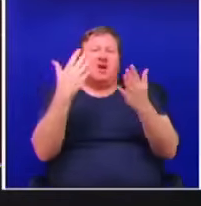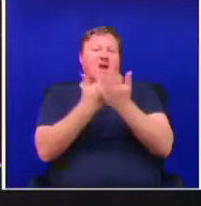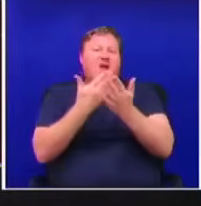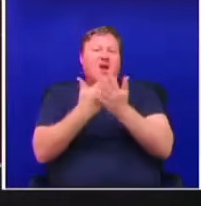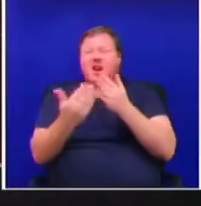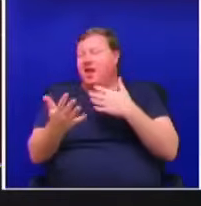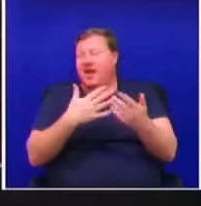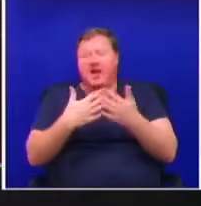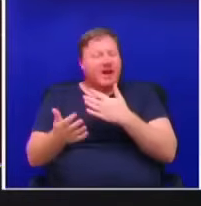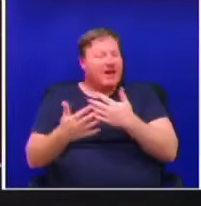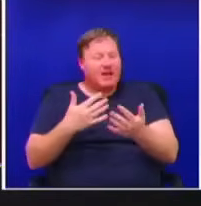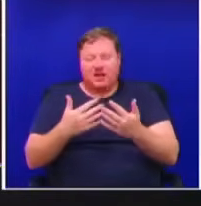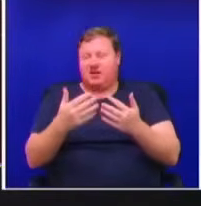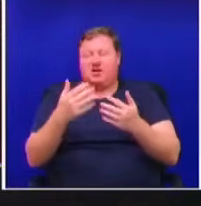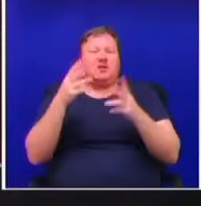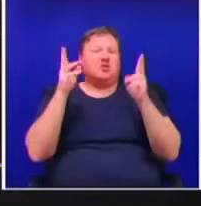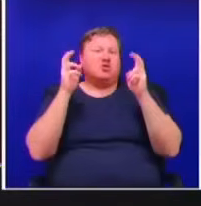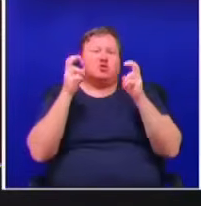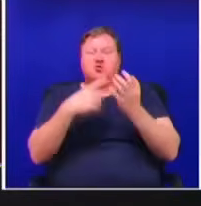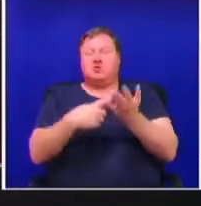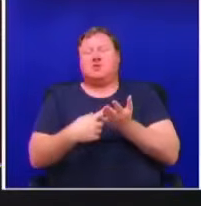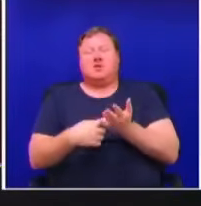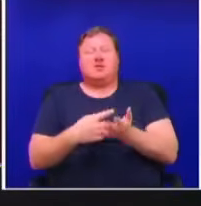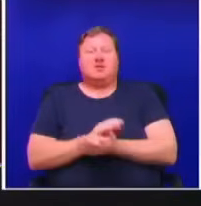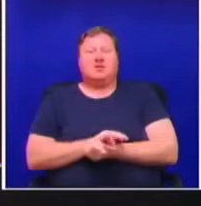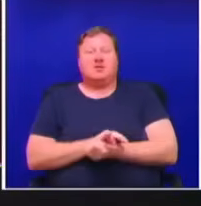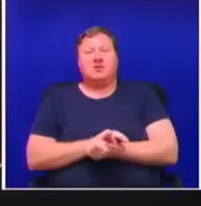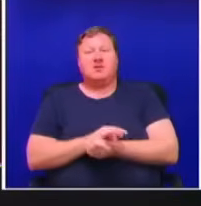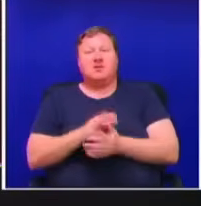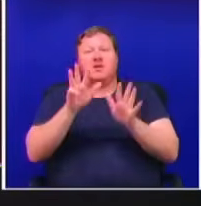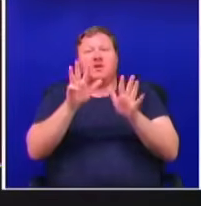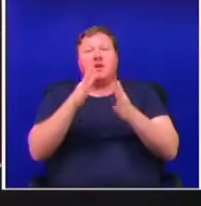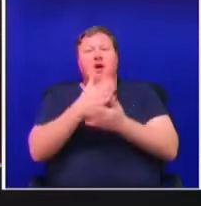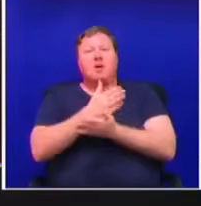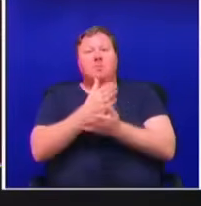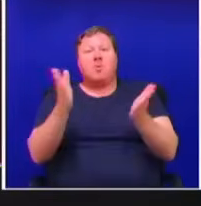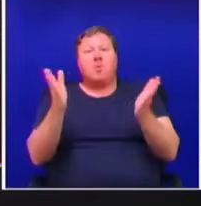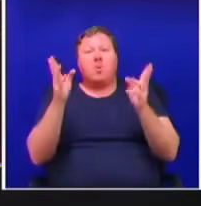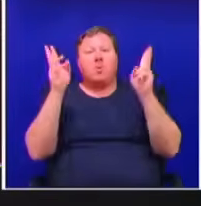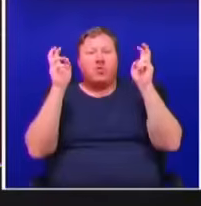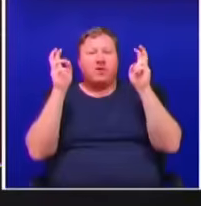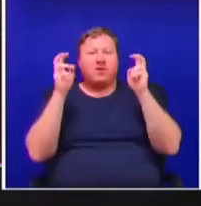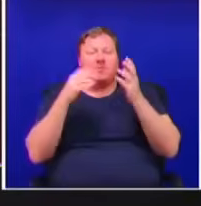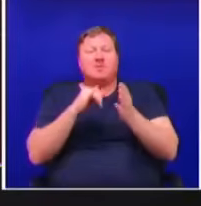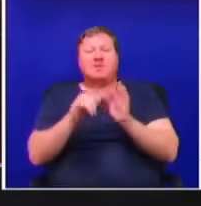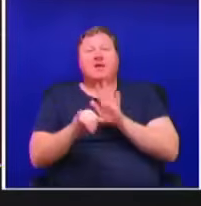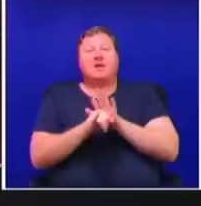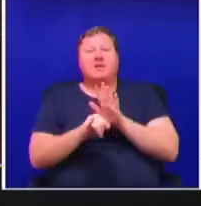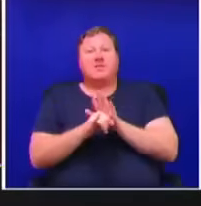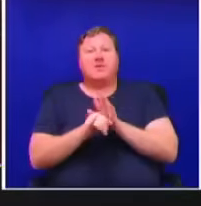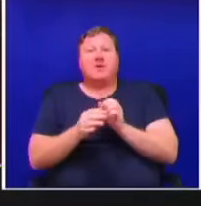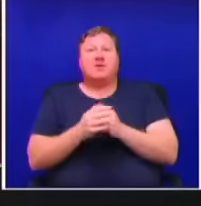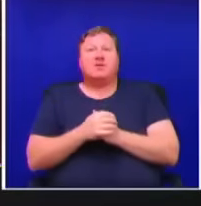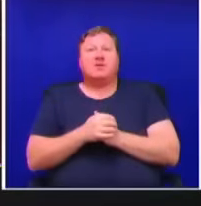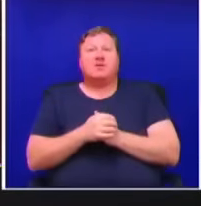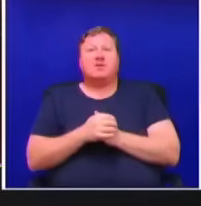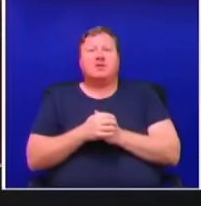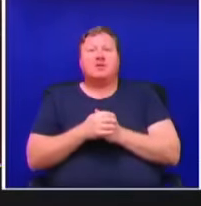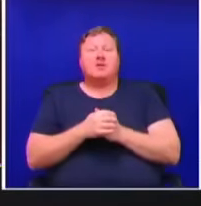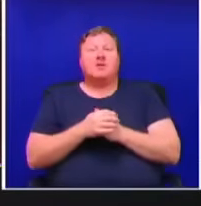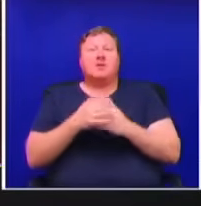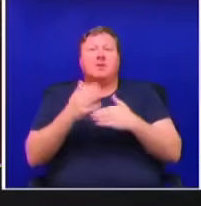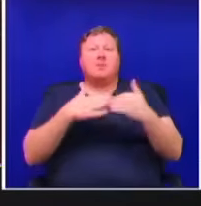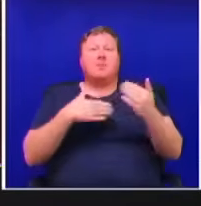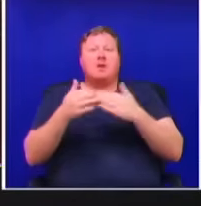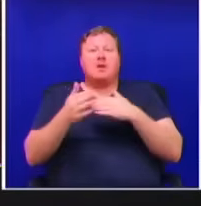issues that they want. The 9 broad themes that were identified were building a